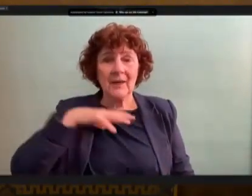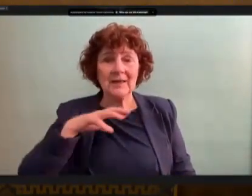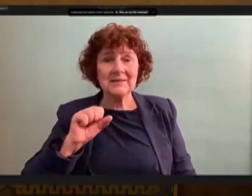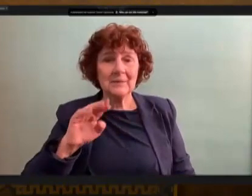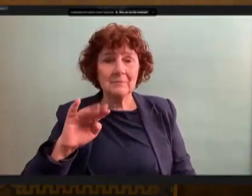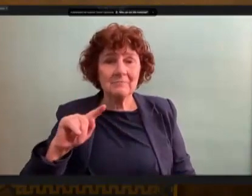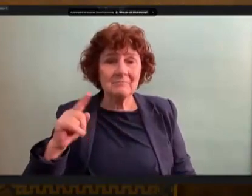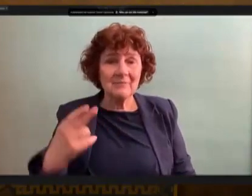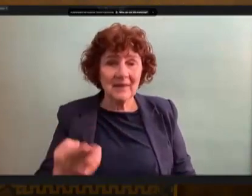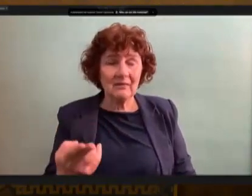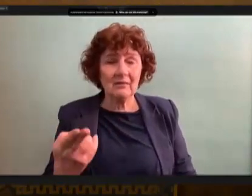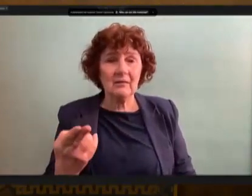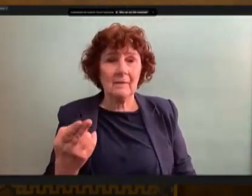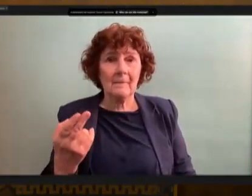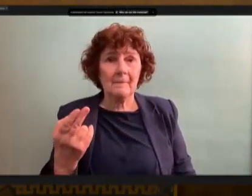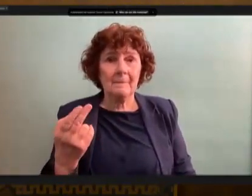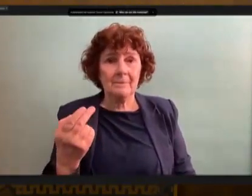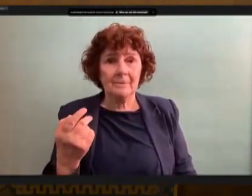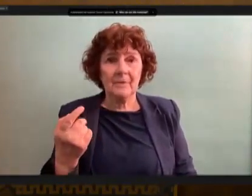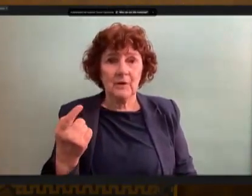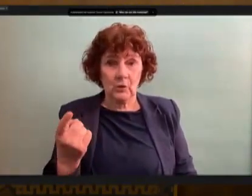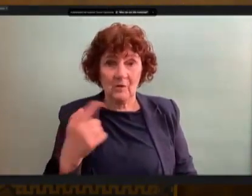presented. Yes,